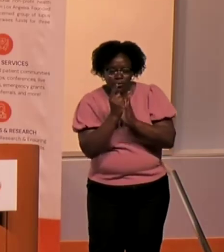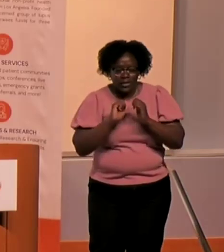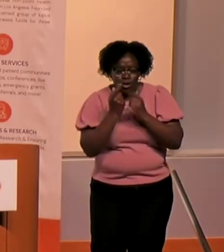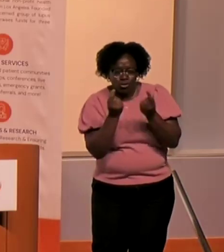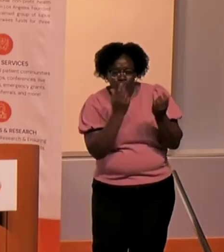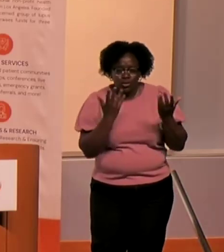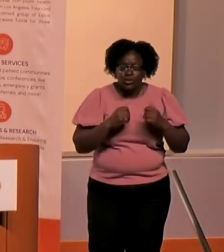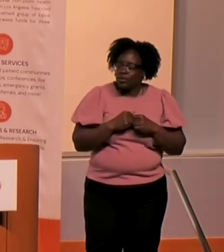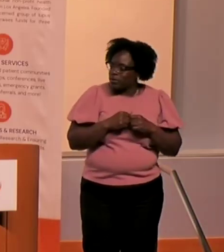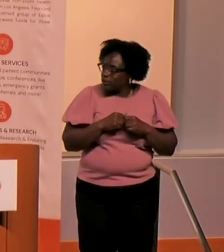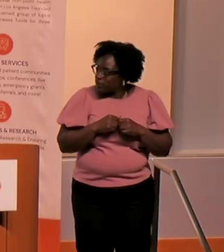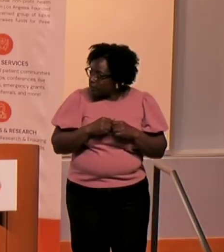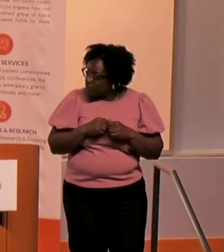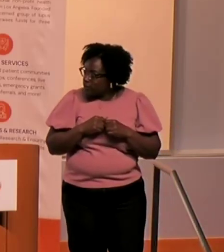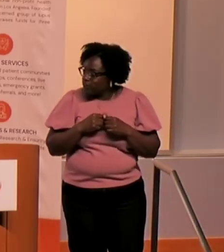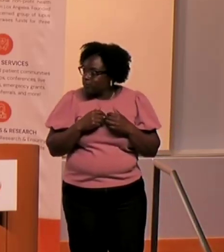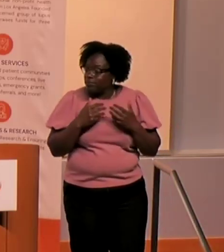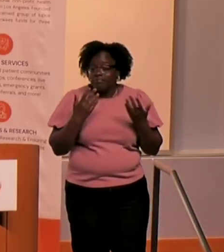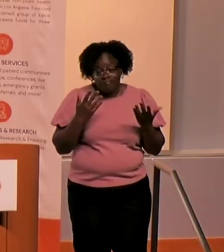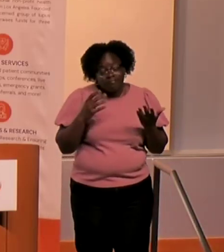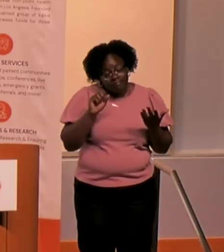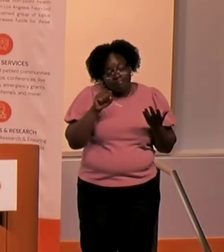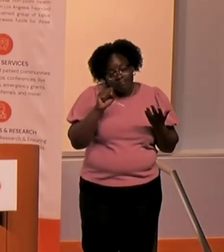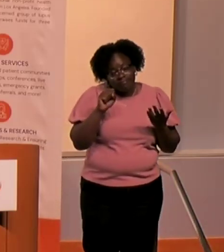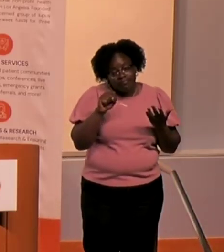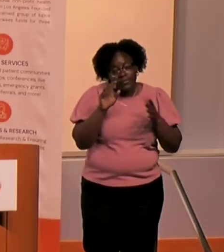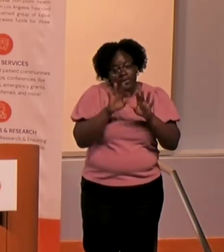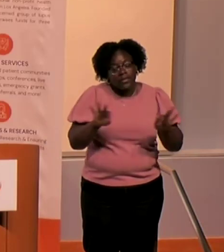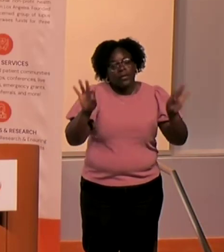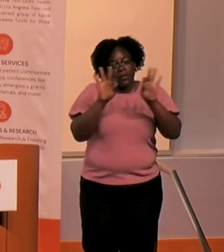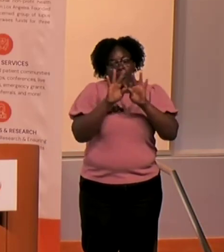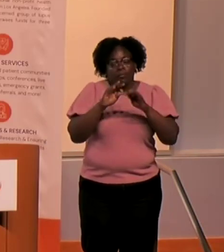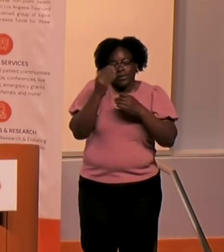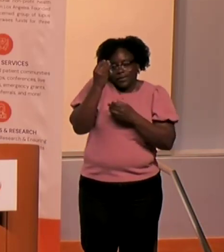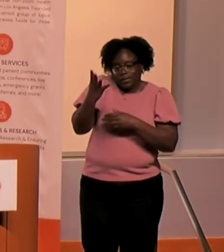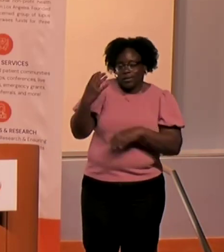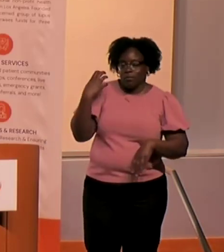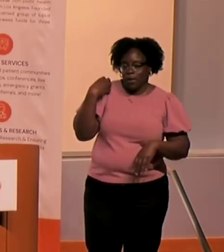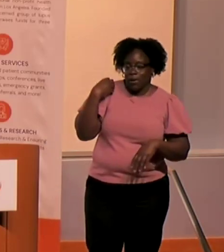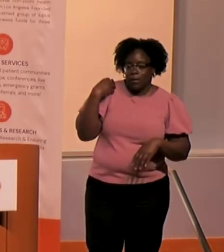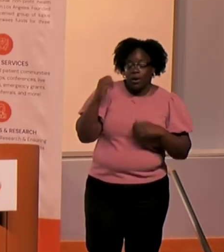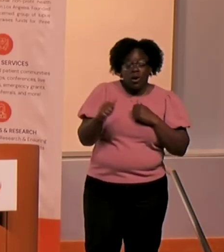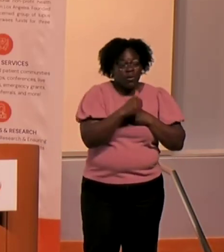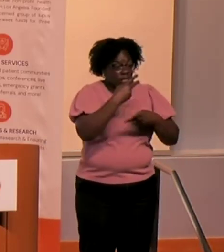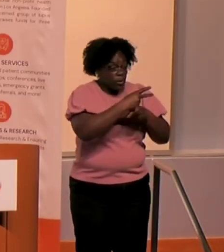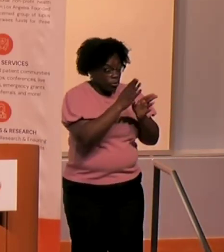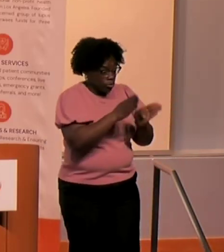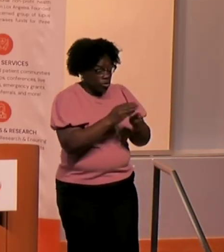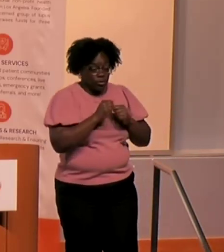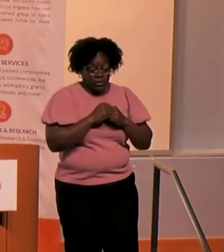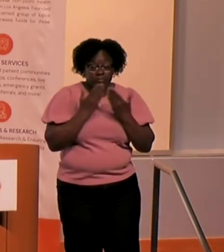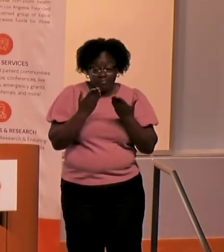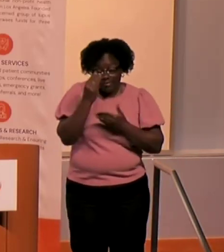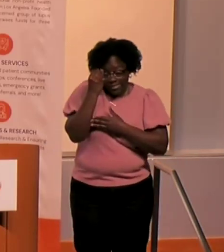I feel like it's important to share, right, with my bosses or with my fellow producers, so